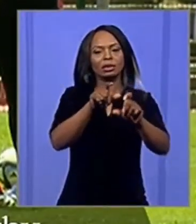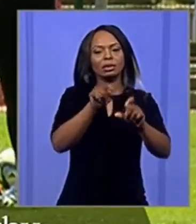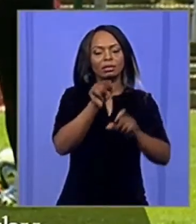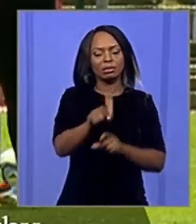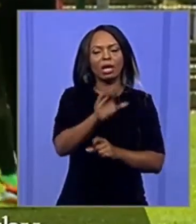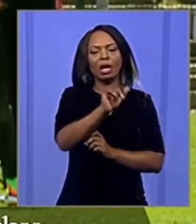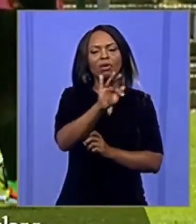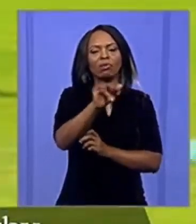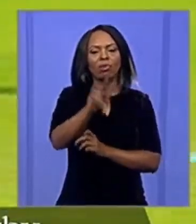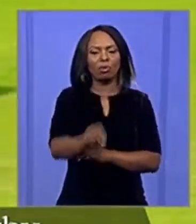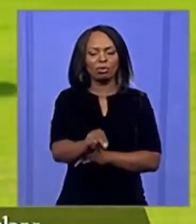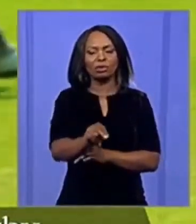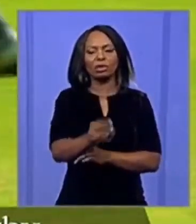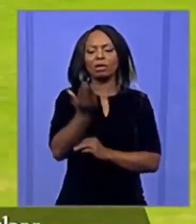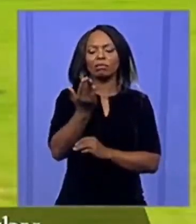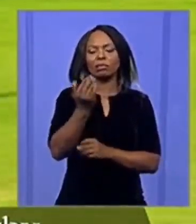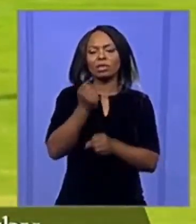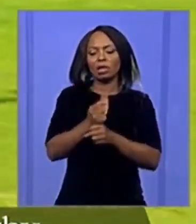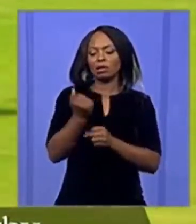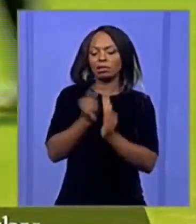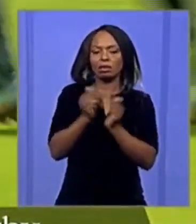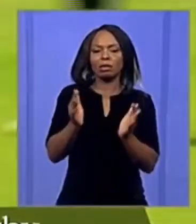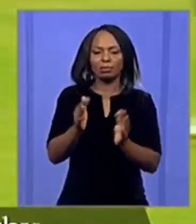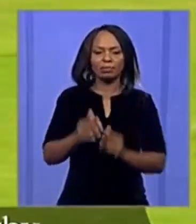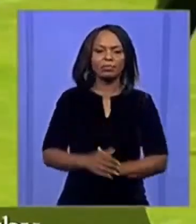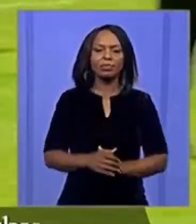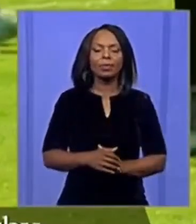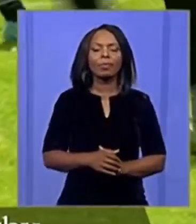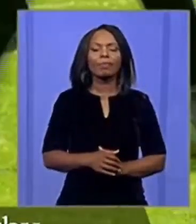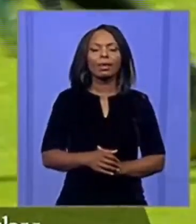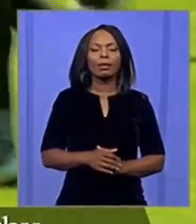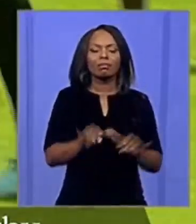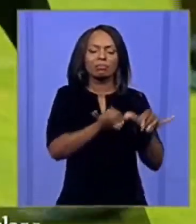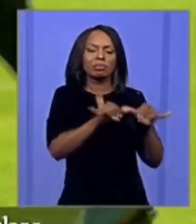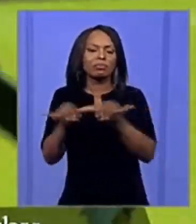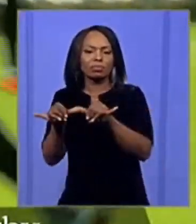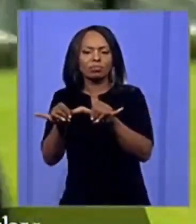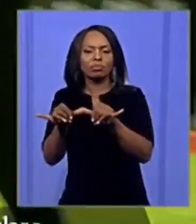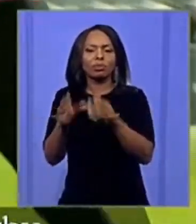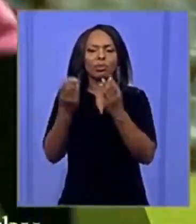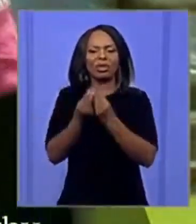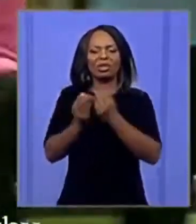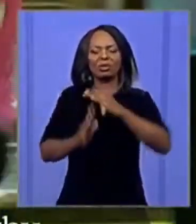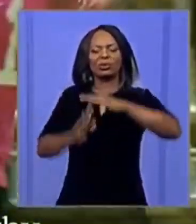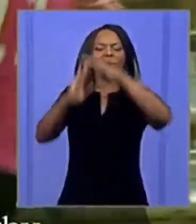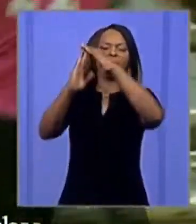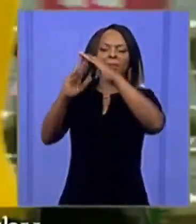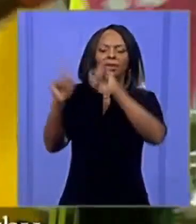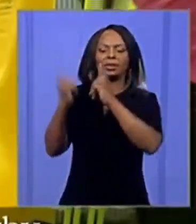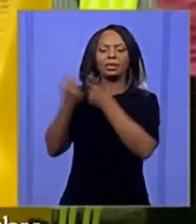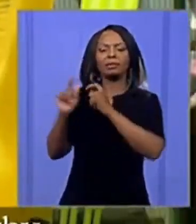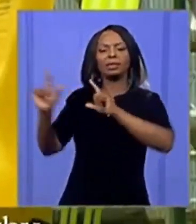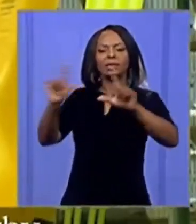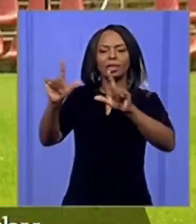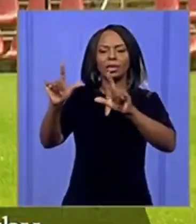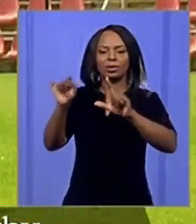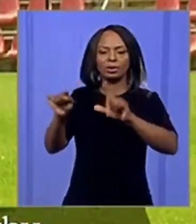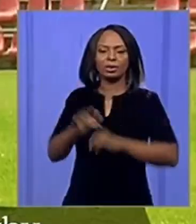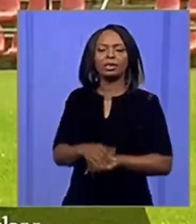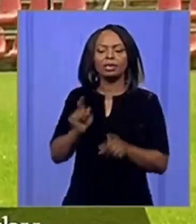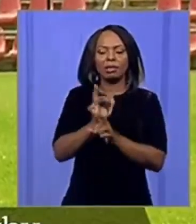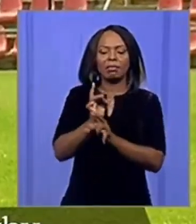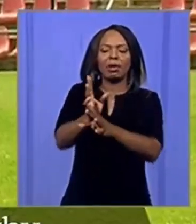tshwarwa kwa Ivory Coast mo tshimologong ya ngwaga. Ba tshamekile maleka le baeteledipele ba Loko Mamelodi Sundowns le go fenya Polokwane